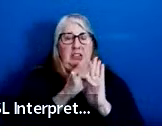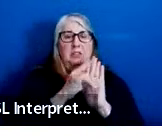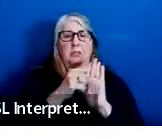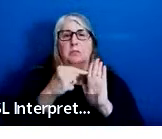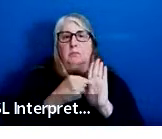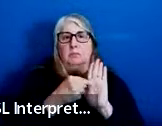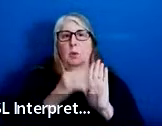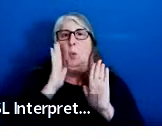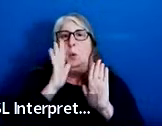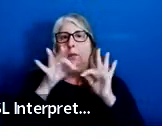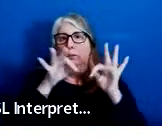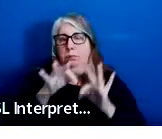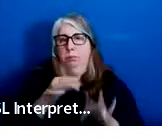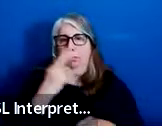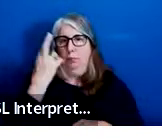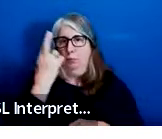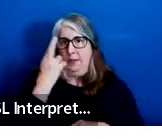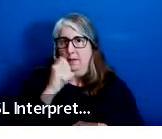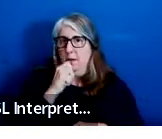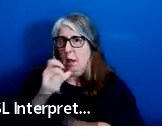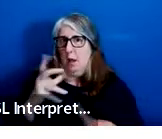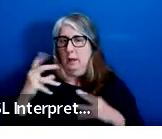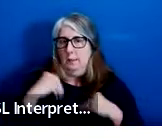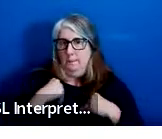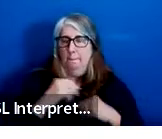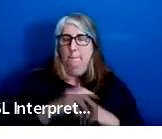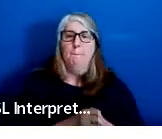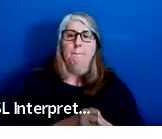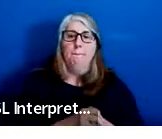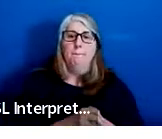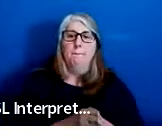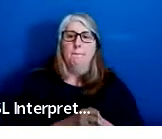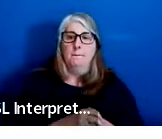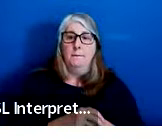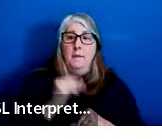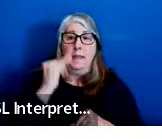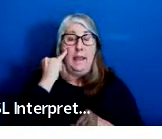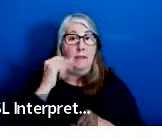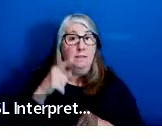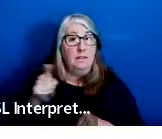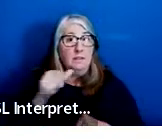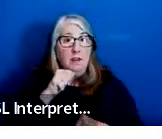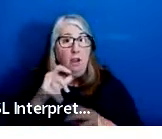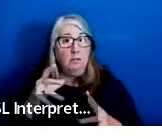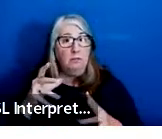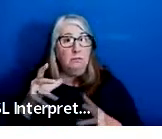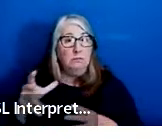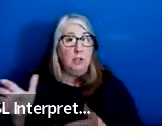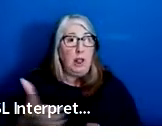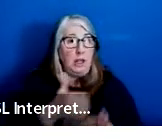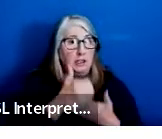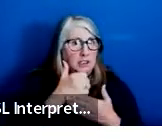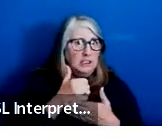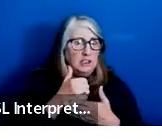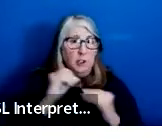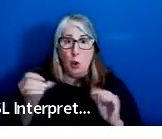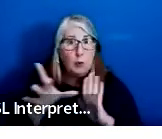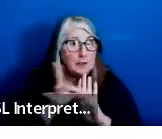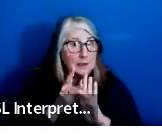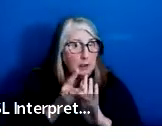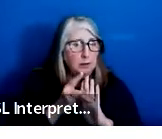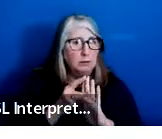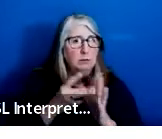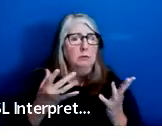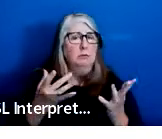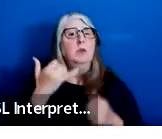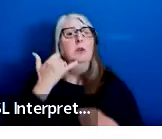the hauler should be putting a sticker on top of it. If your waste is not collected and you think that it was correct and there's no sticker, please call 311 or